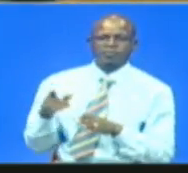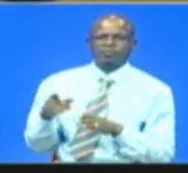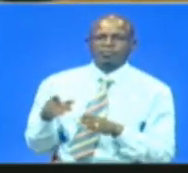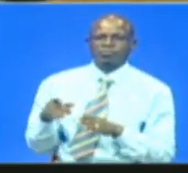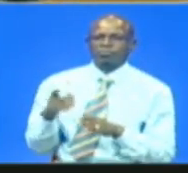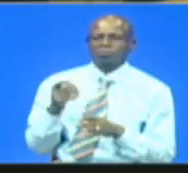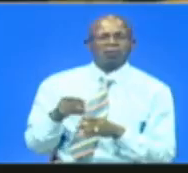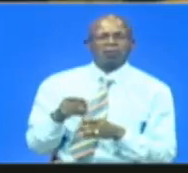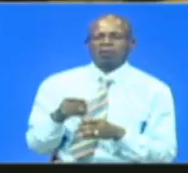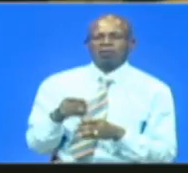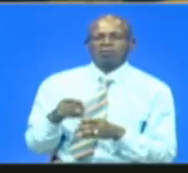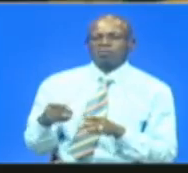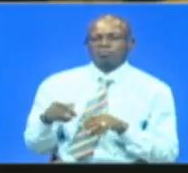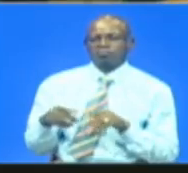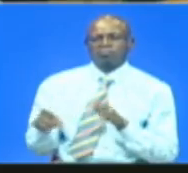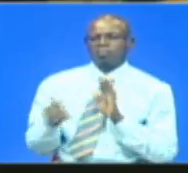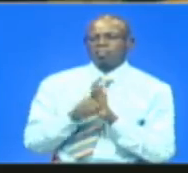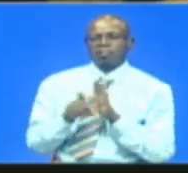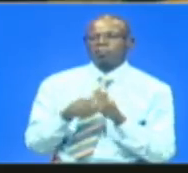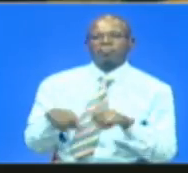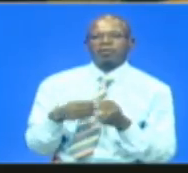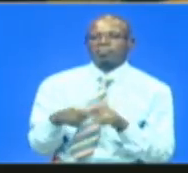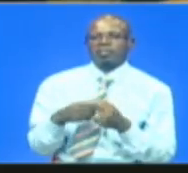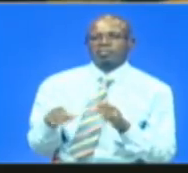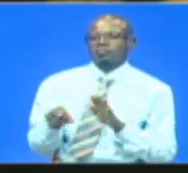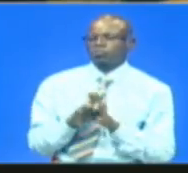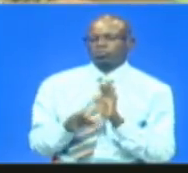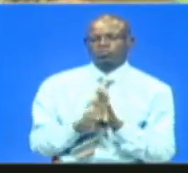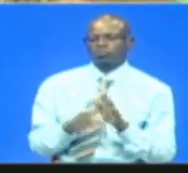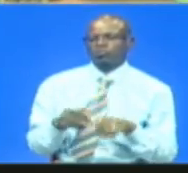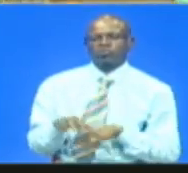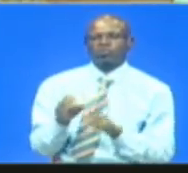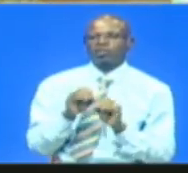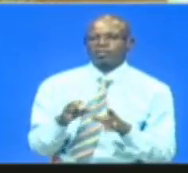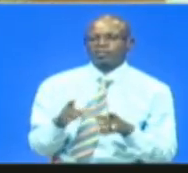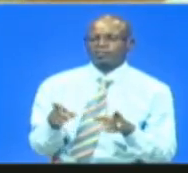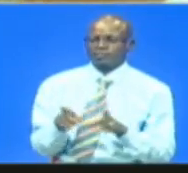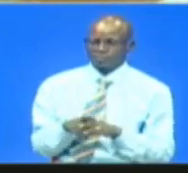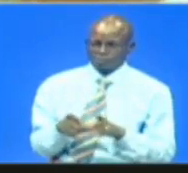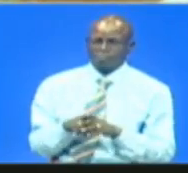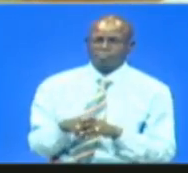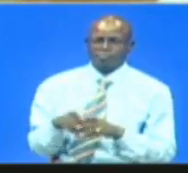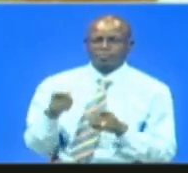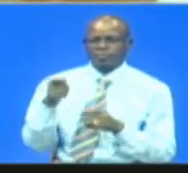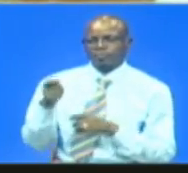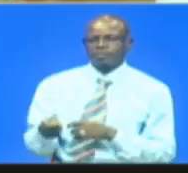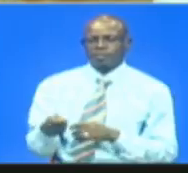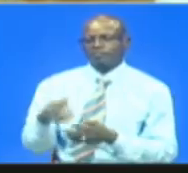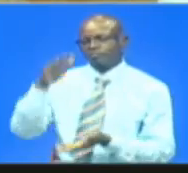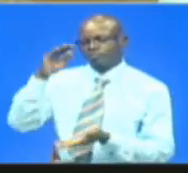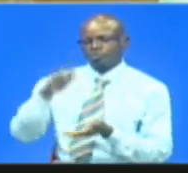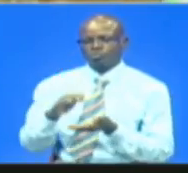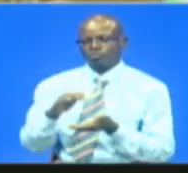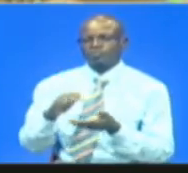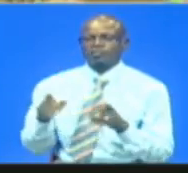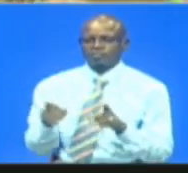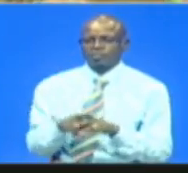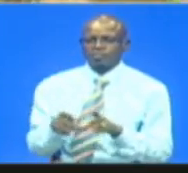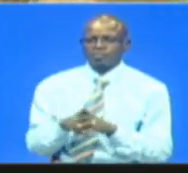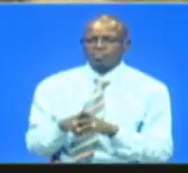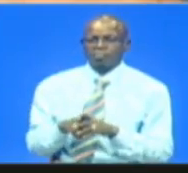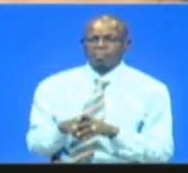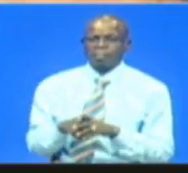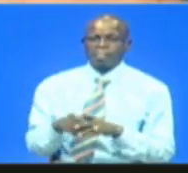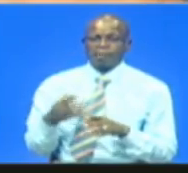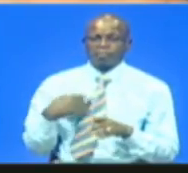terms but maintained all the other terms by the trial court. The prosecution had opposed the review, arguing that Suzuri had not demonstrated that the